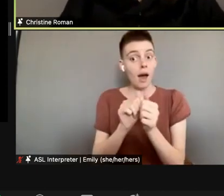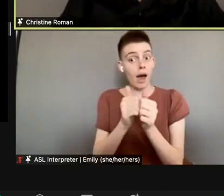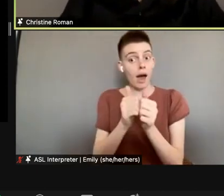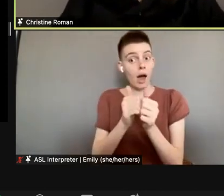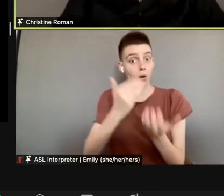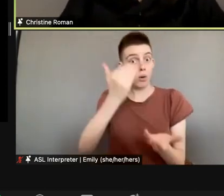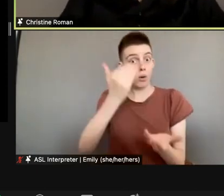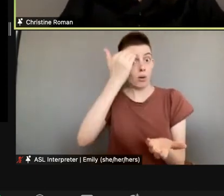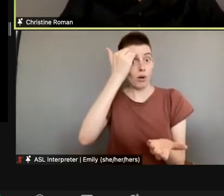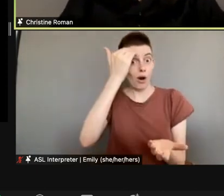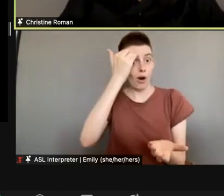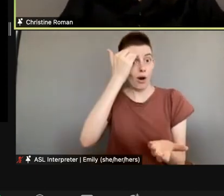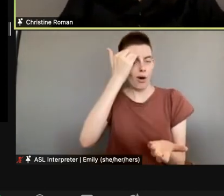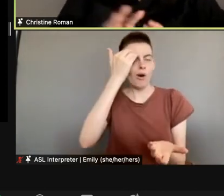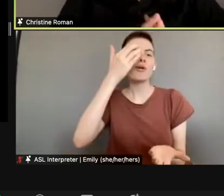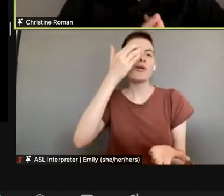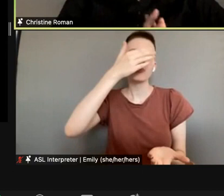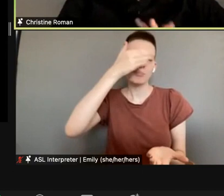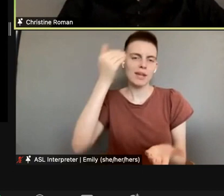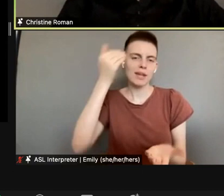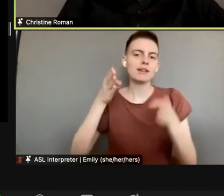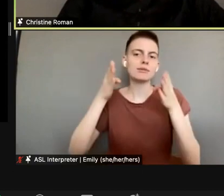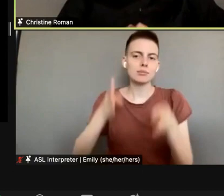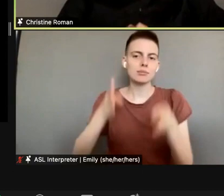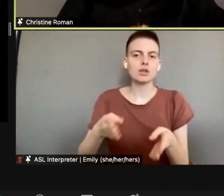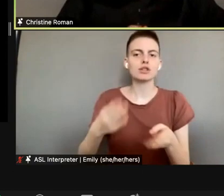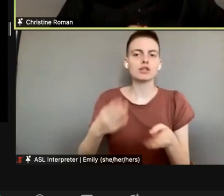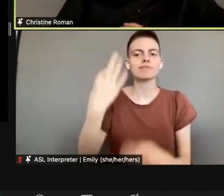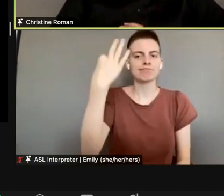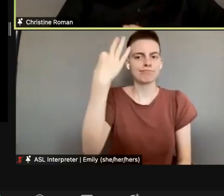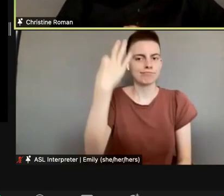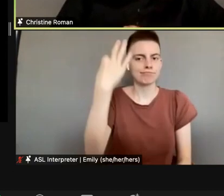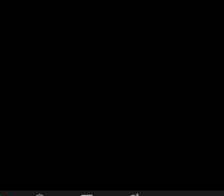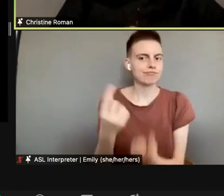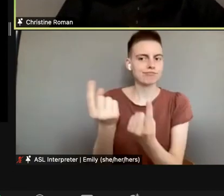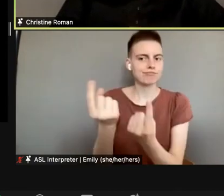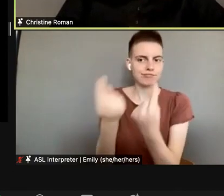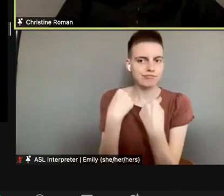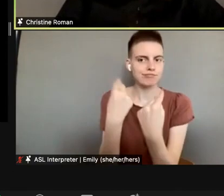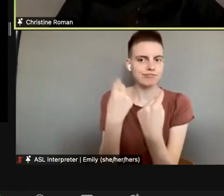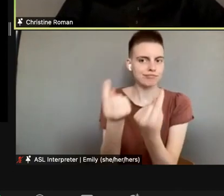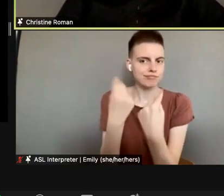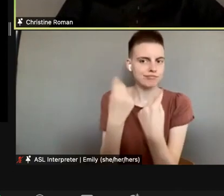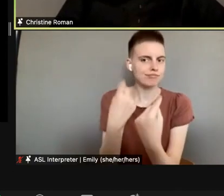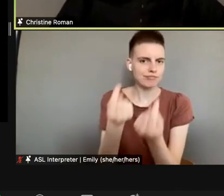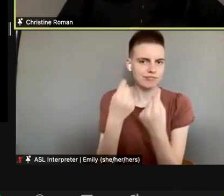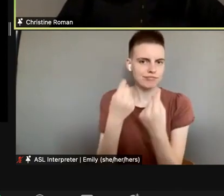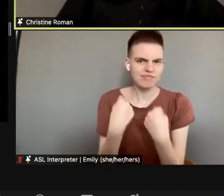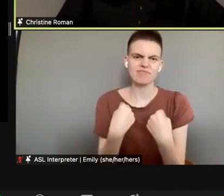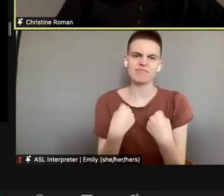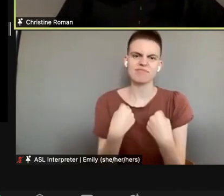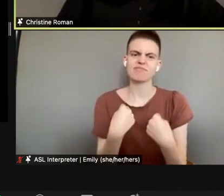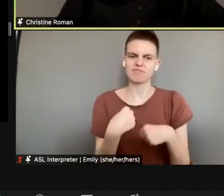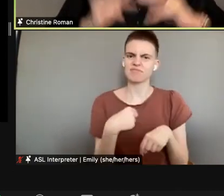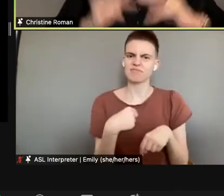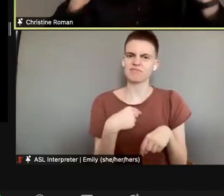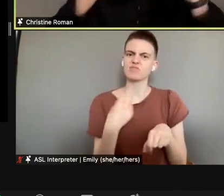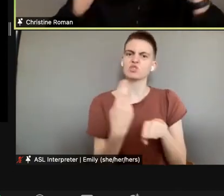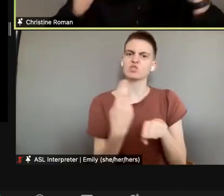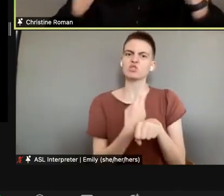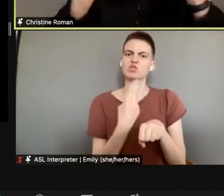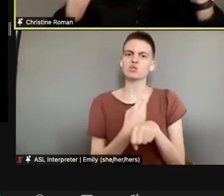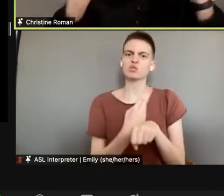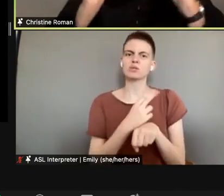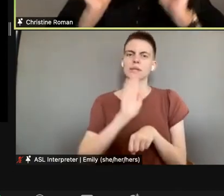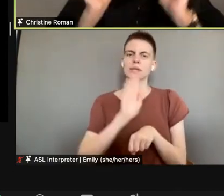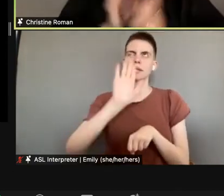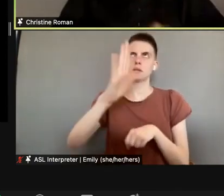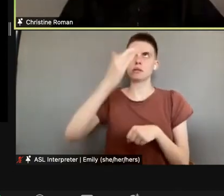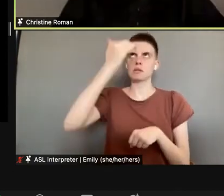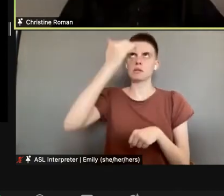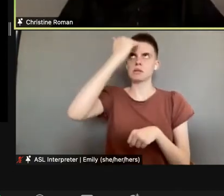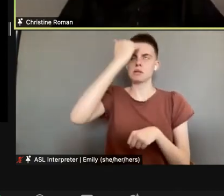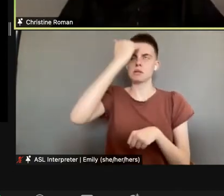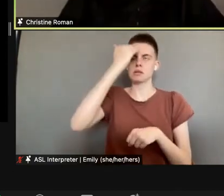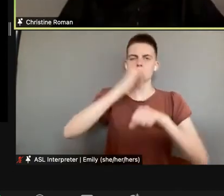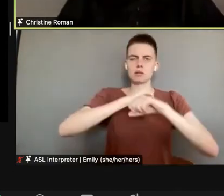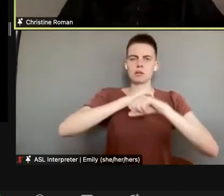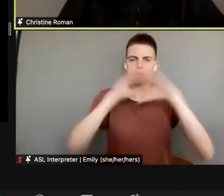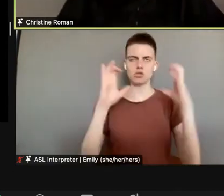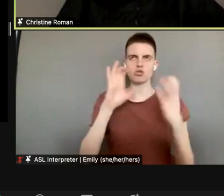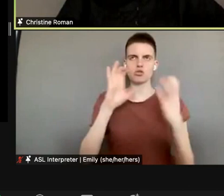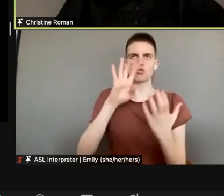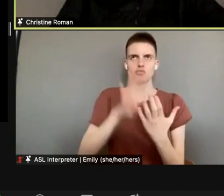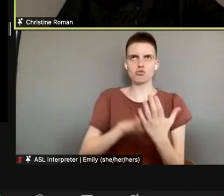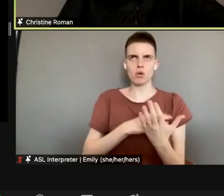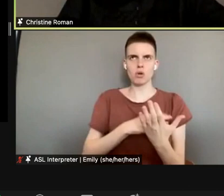here on Friday. That's called a compensatory skill, right? He's using the structure, the framework of